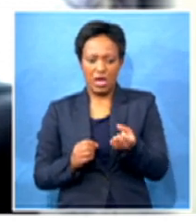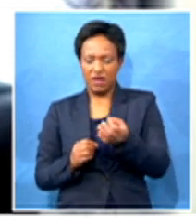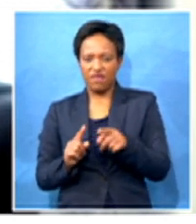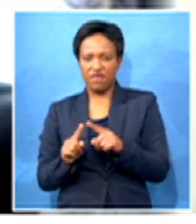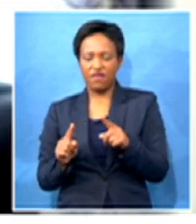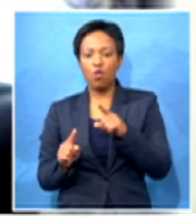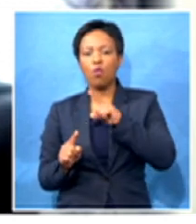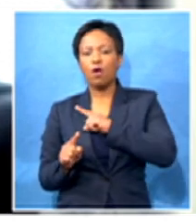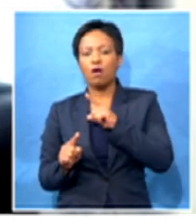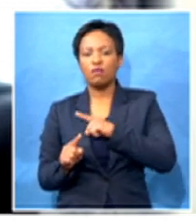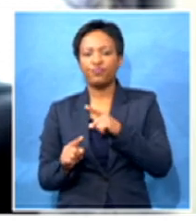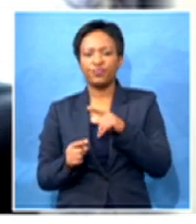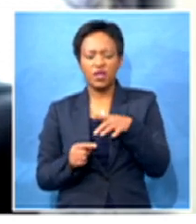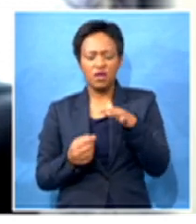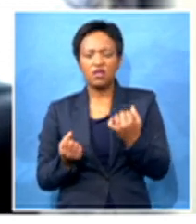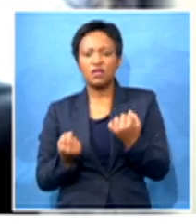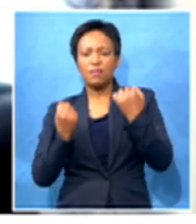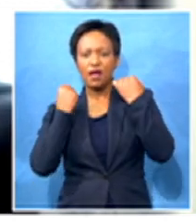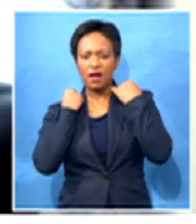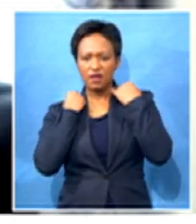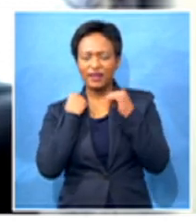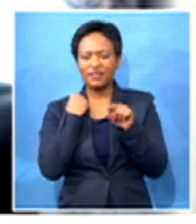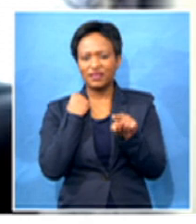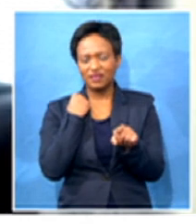hand over the blankets and